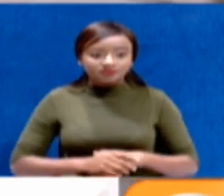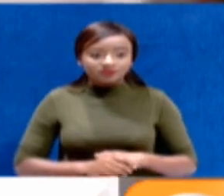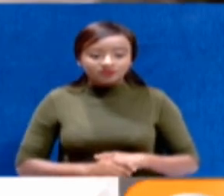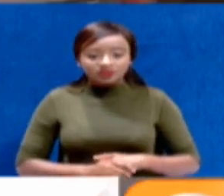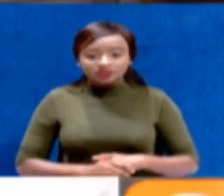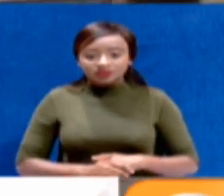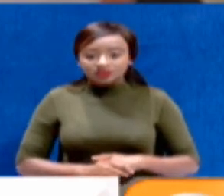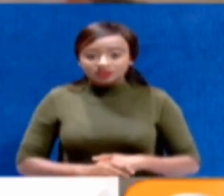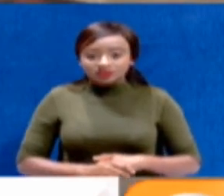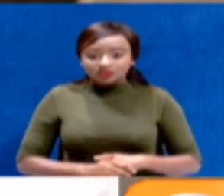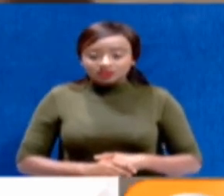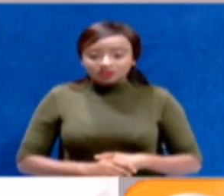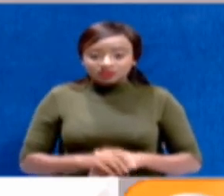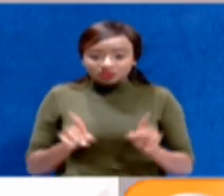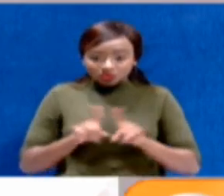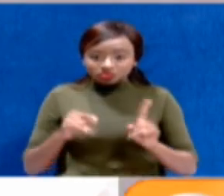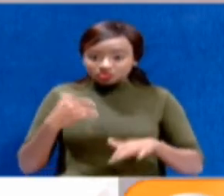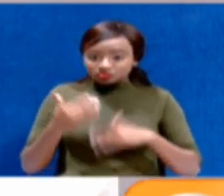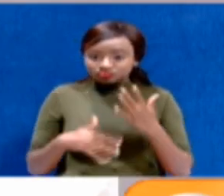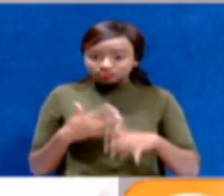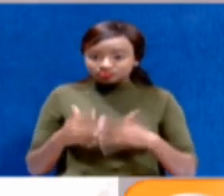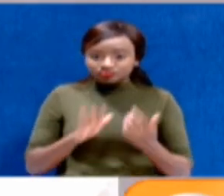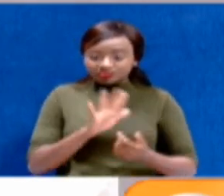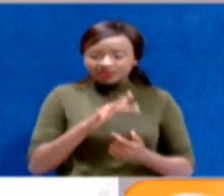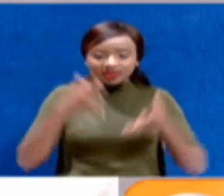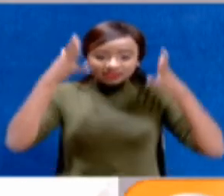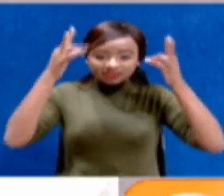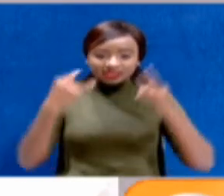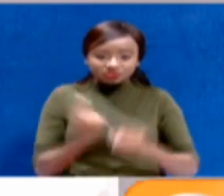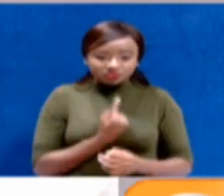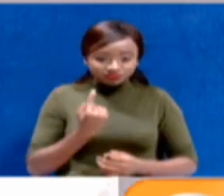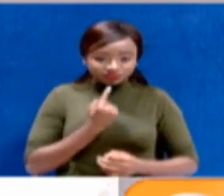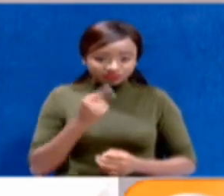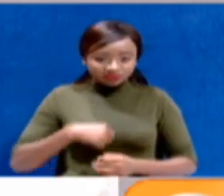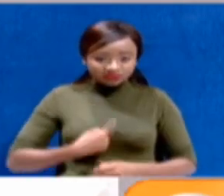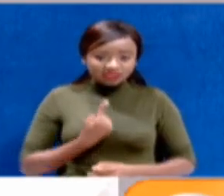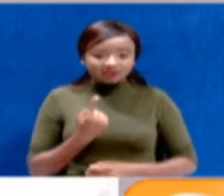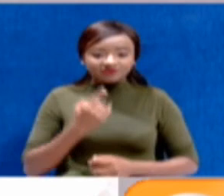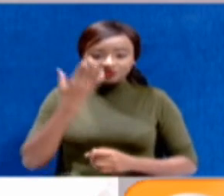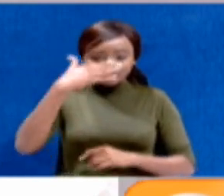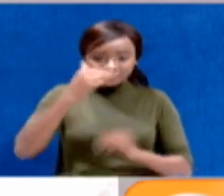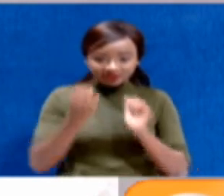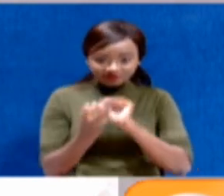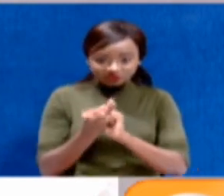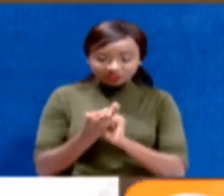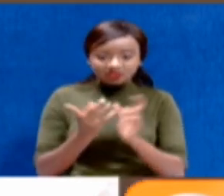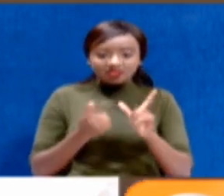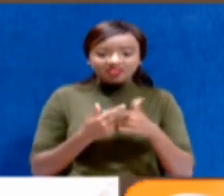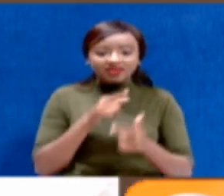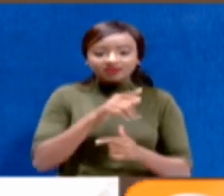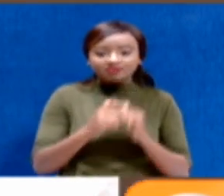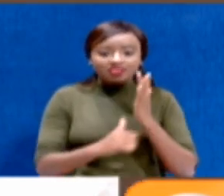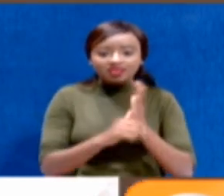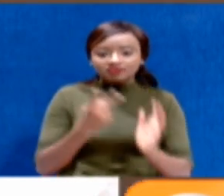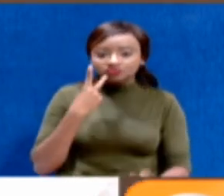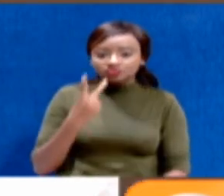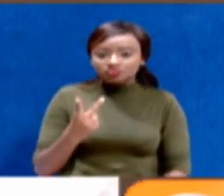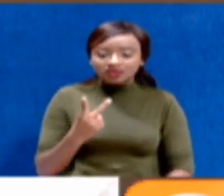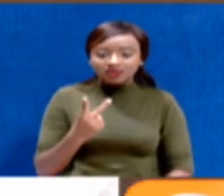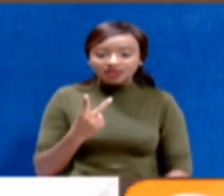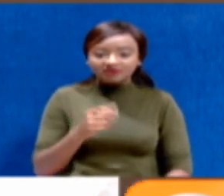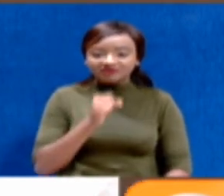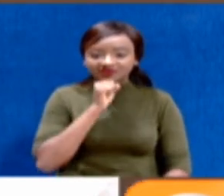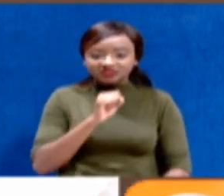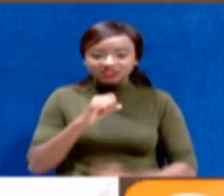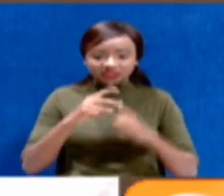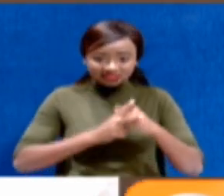COVID-19. After the 7th test and had to self-quarantine for another 14 days, Kelvin was referred to as patient